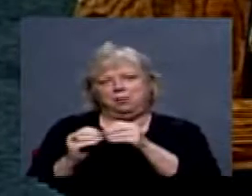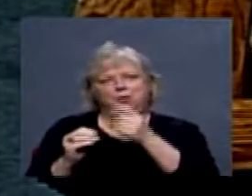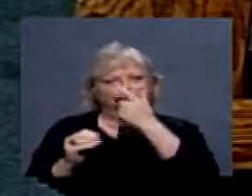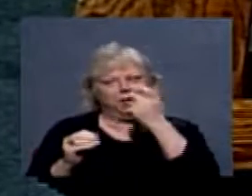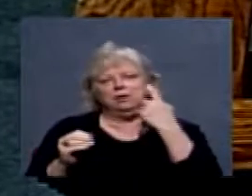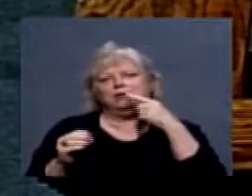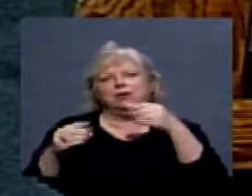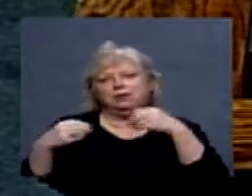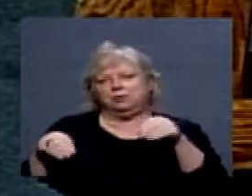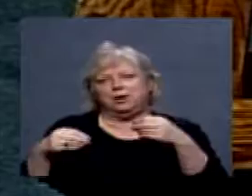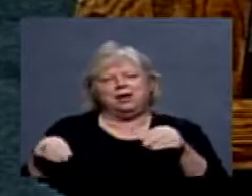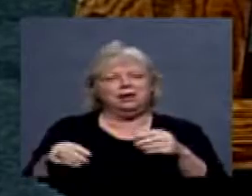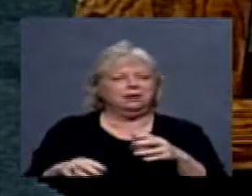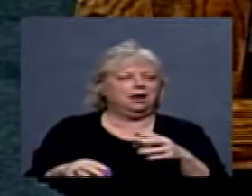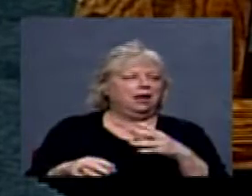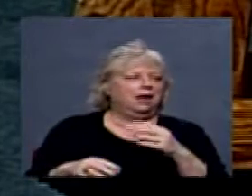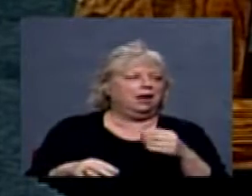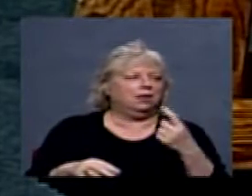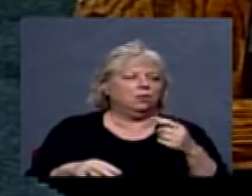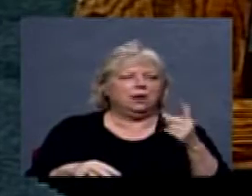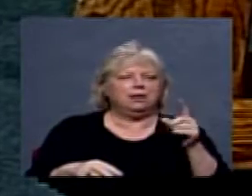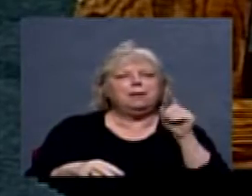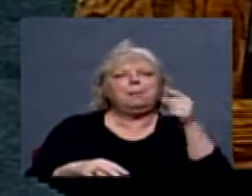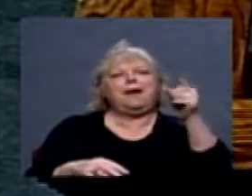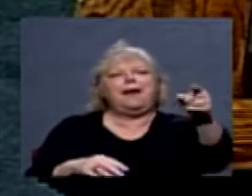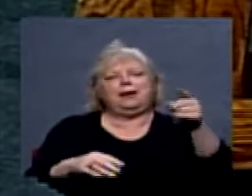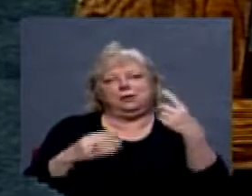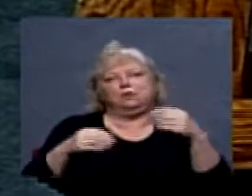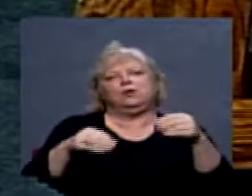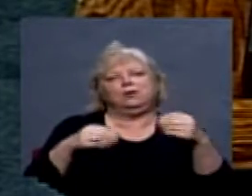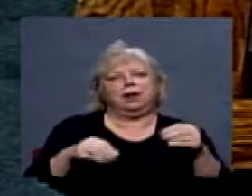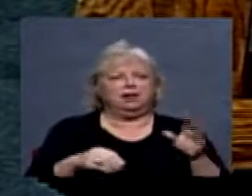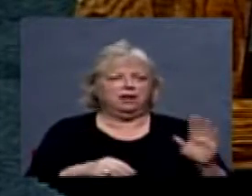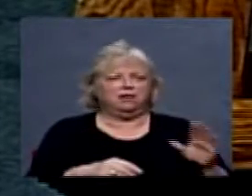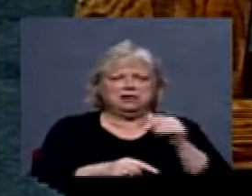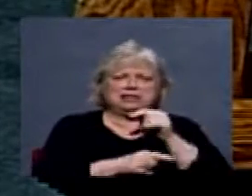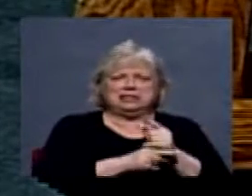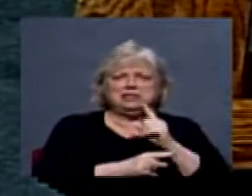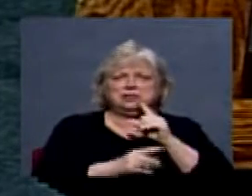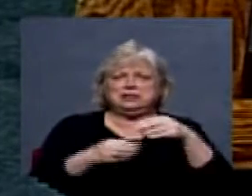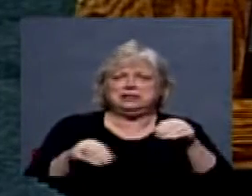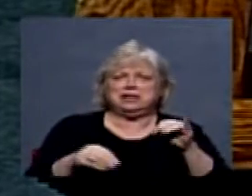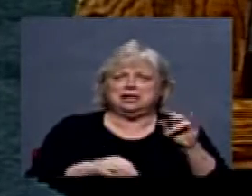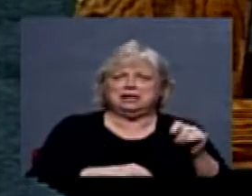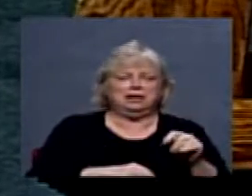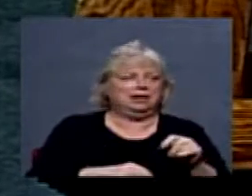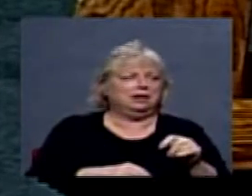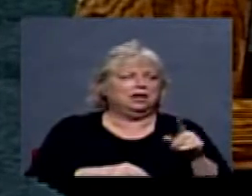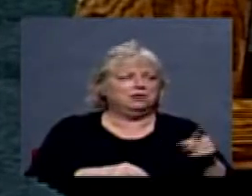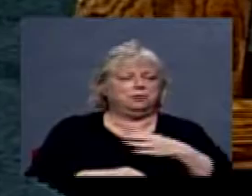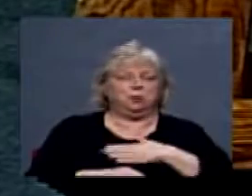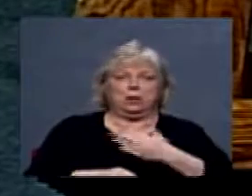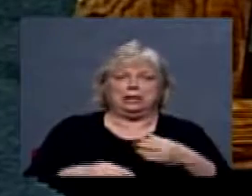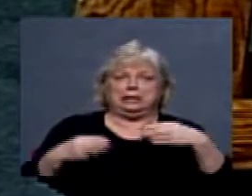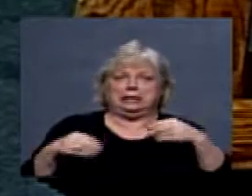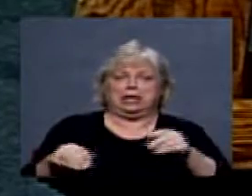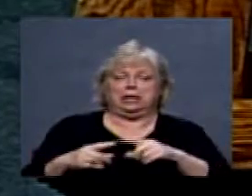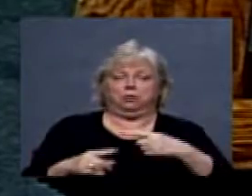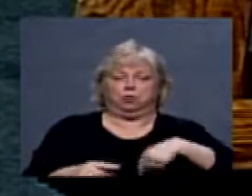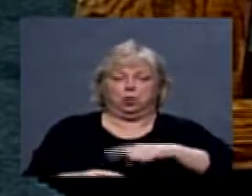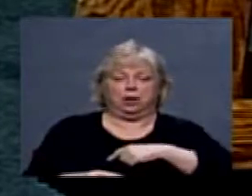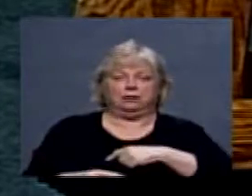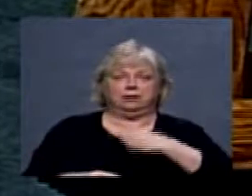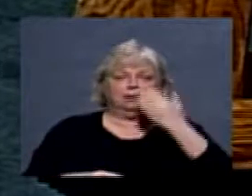sale. And the one at the back is for sale, their own sister selling it. She was willing to sell it to us, the